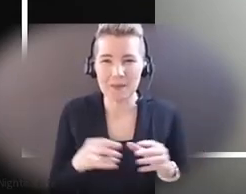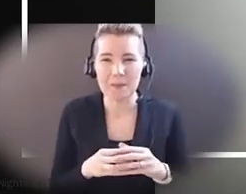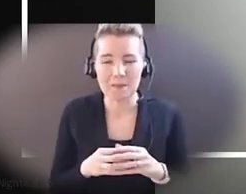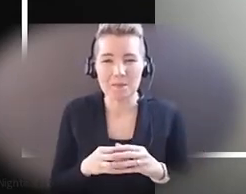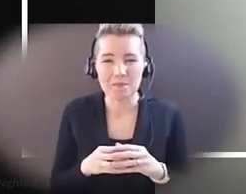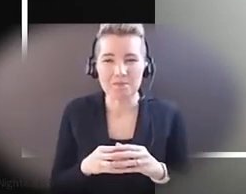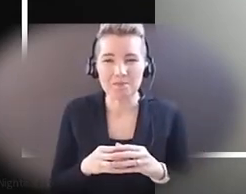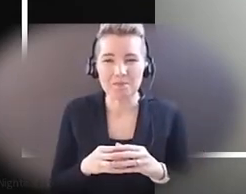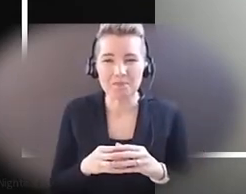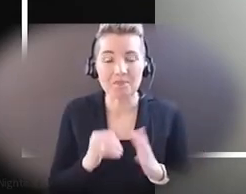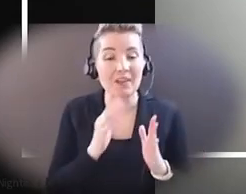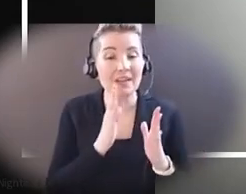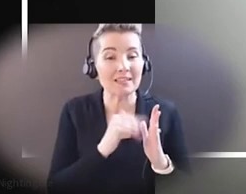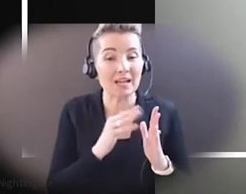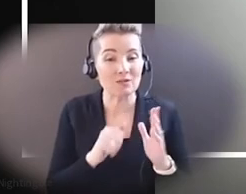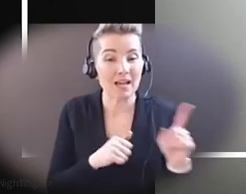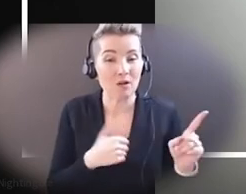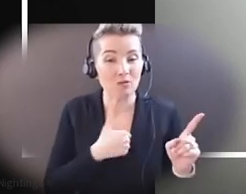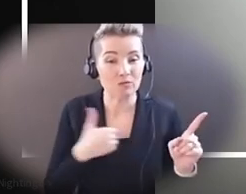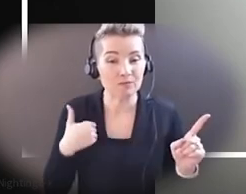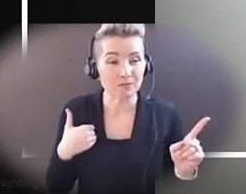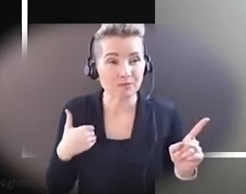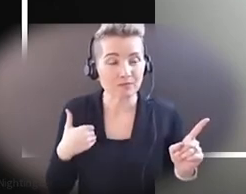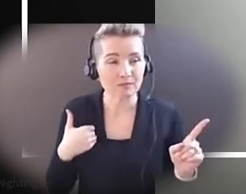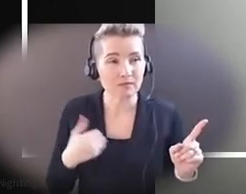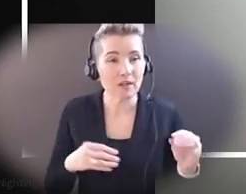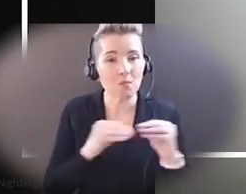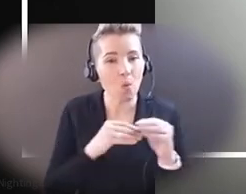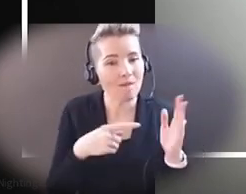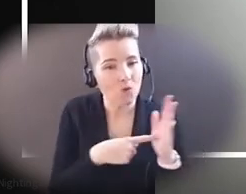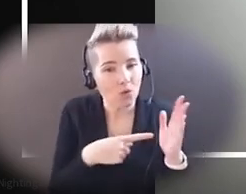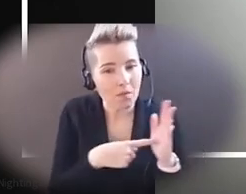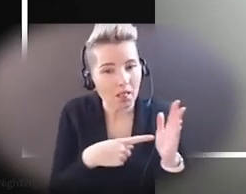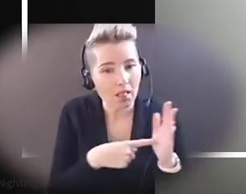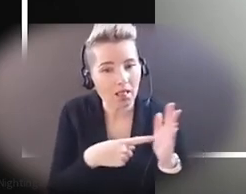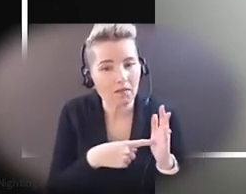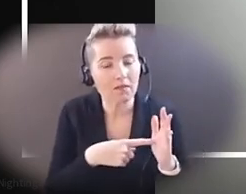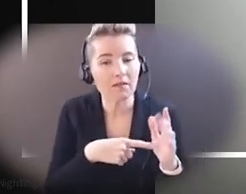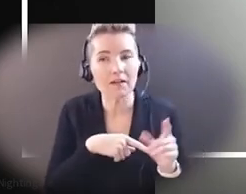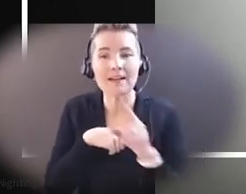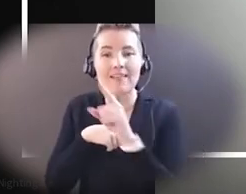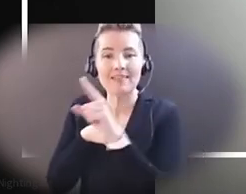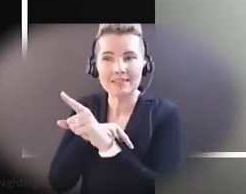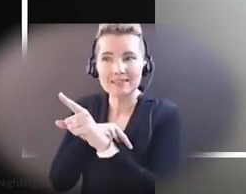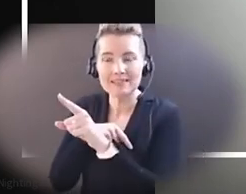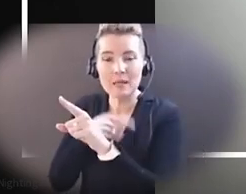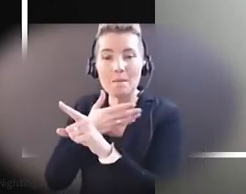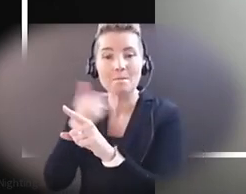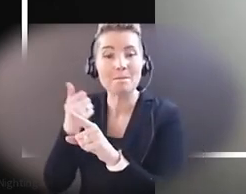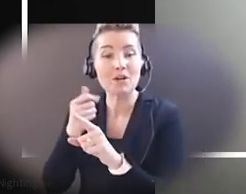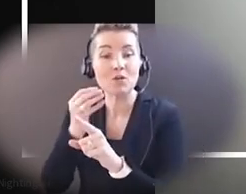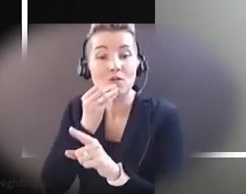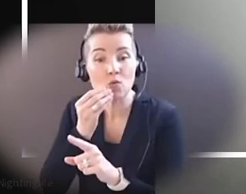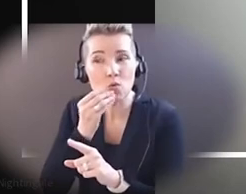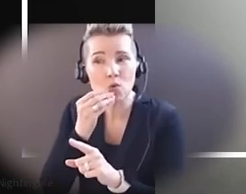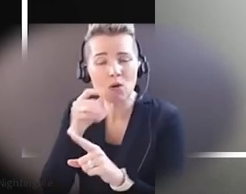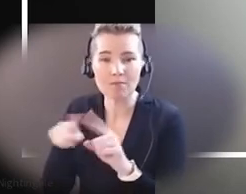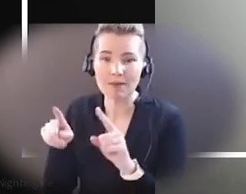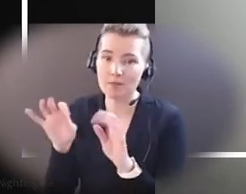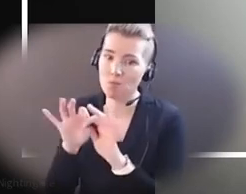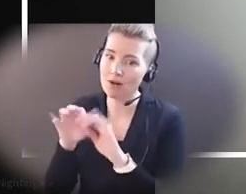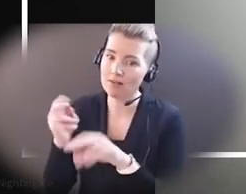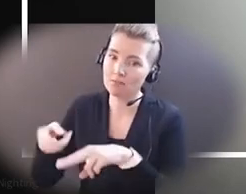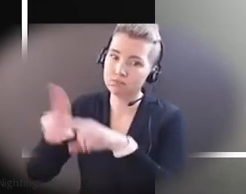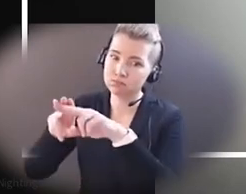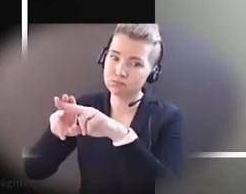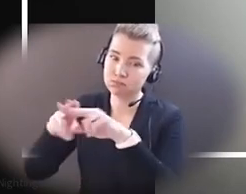in the one in downtown Toronto, it's more affordable, whereas the other place you do get the better food, but the price is also very different. And also